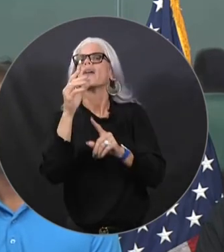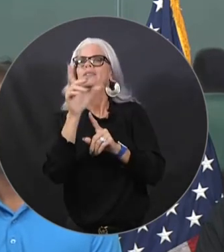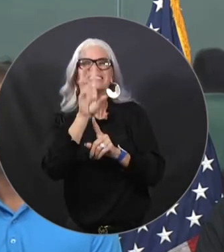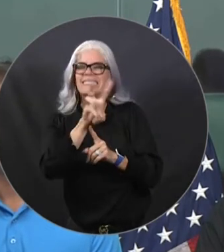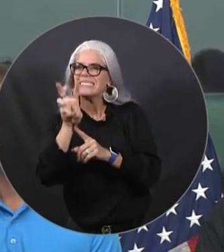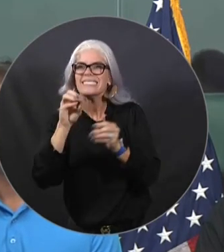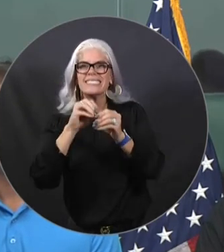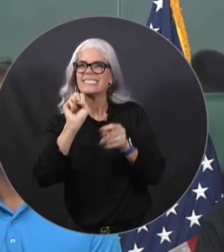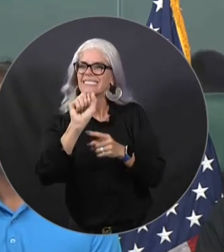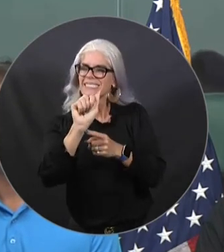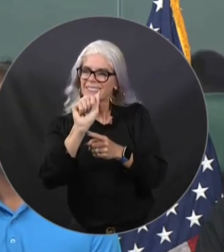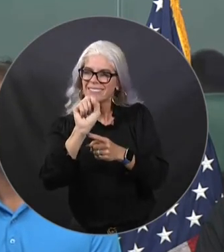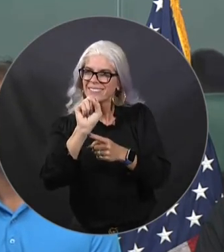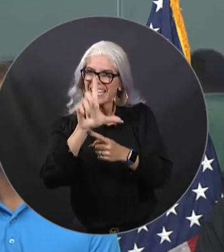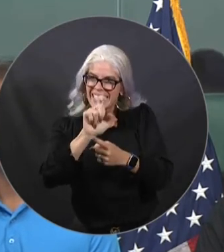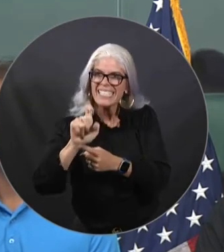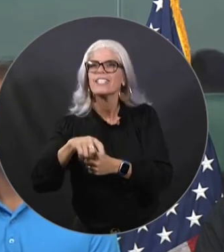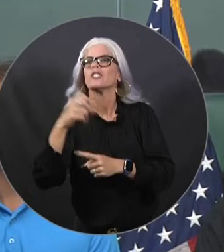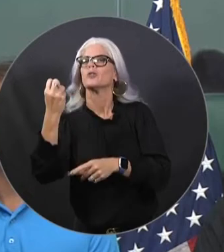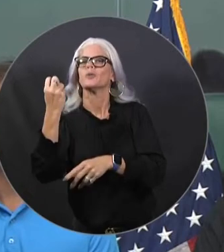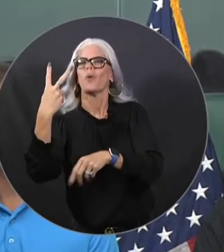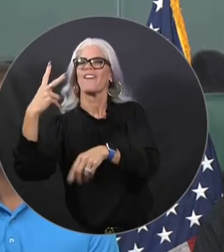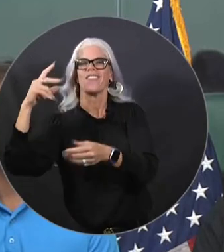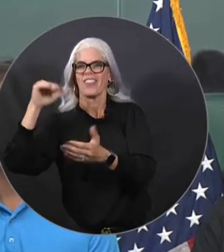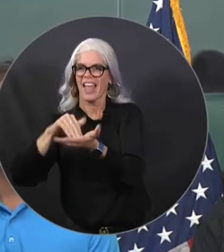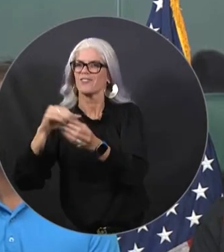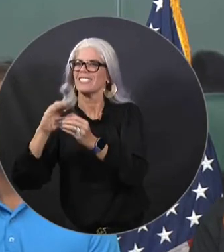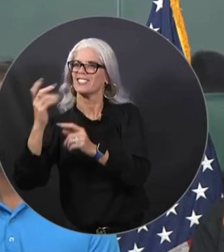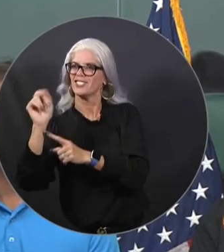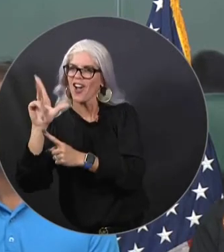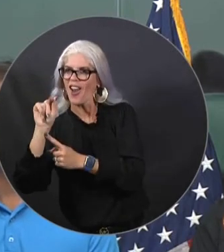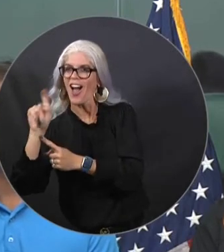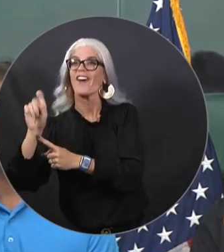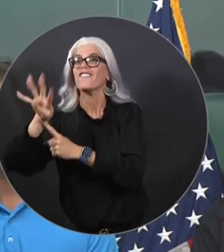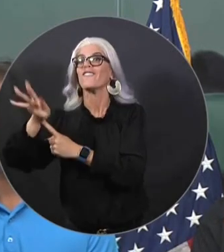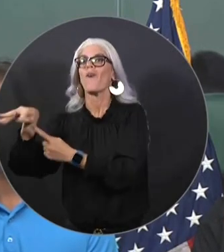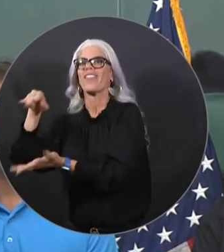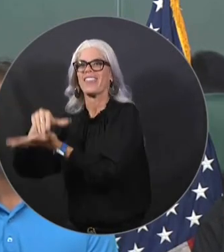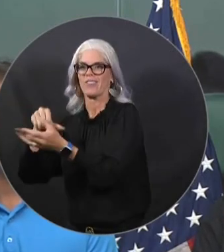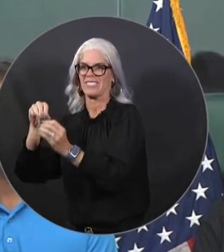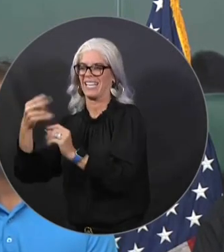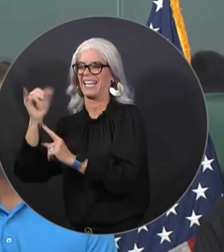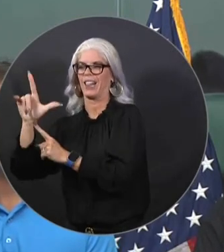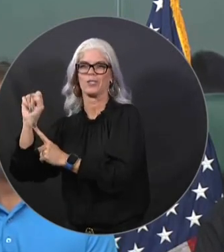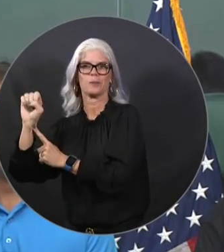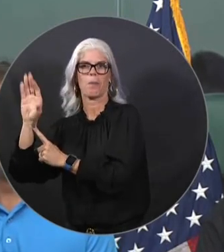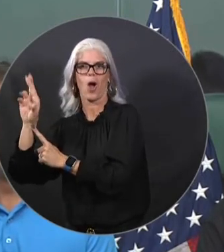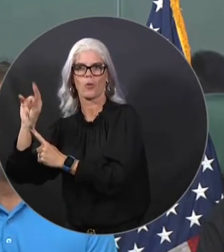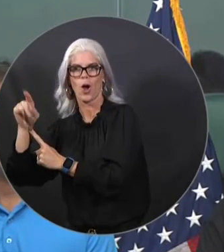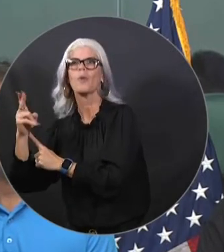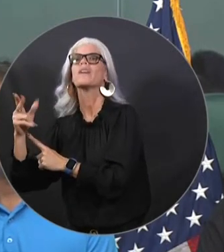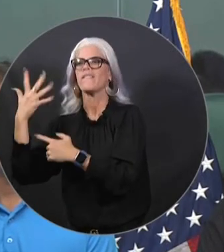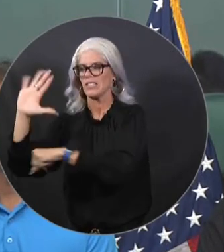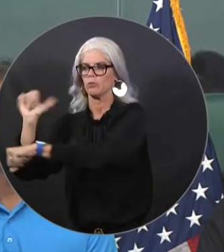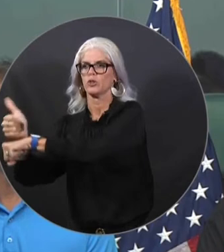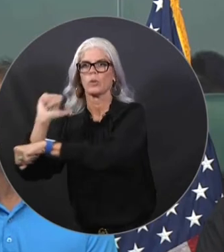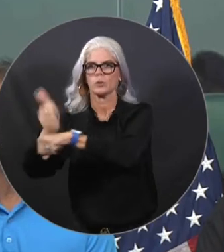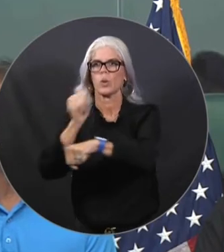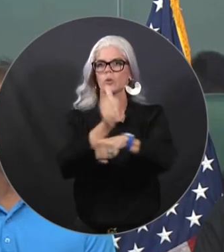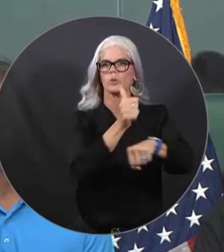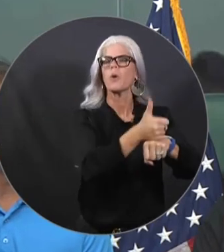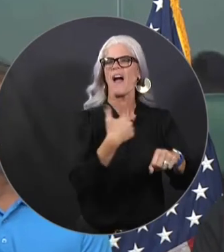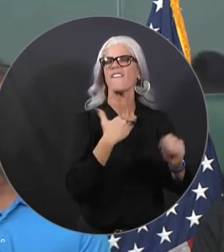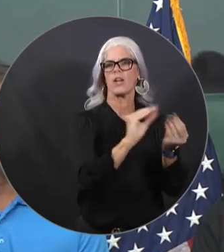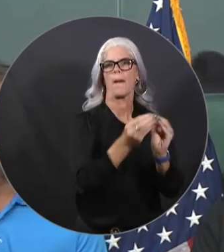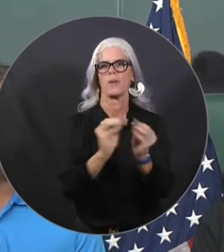Manatee, 12,000 in Charlotte, and 44,000 in Hillsborough have been restored. Of course, the pre-staging for this was over